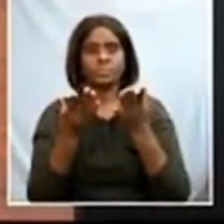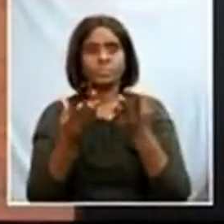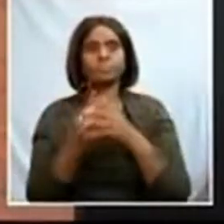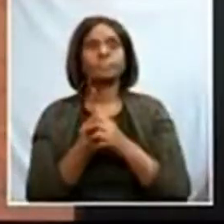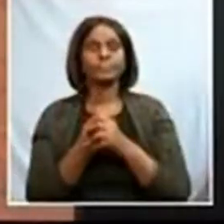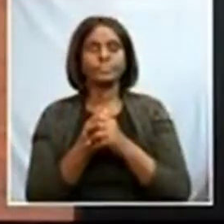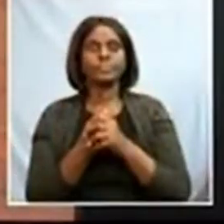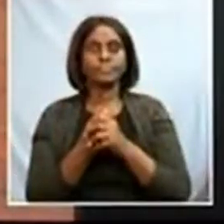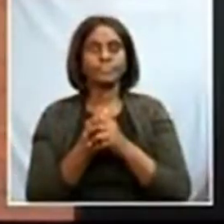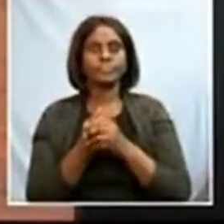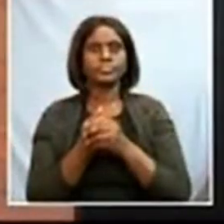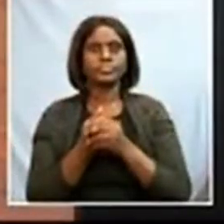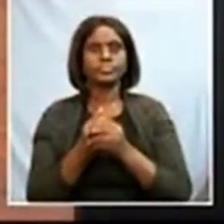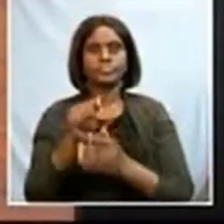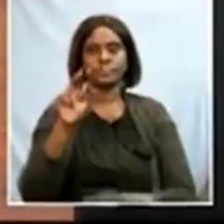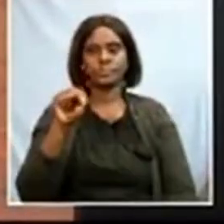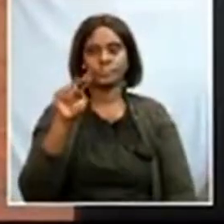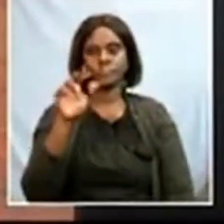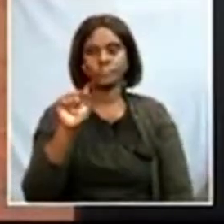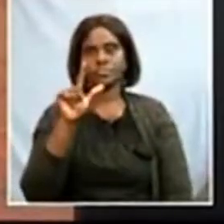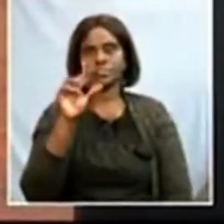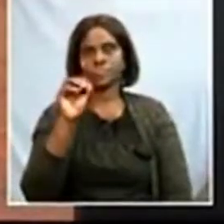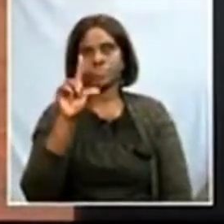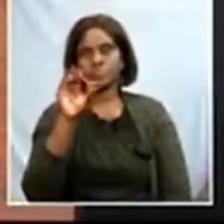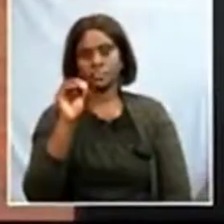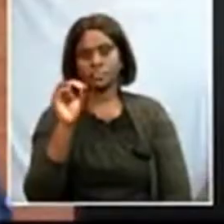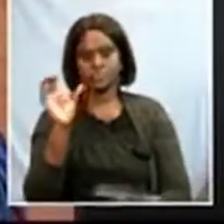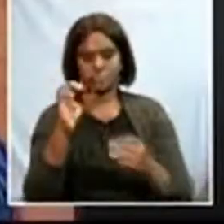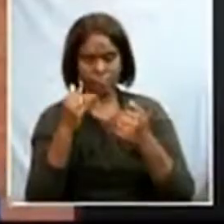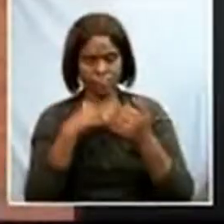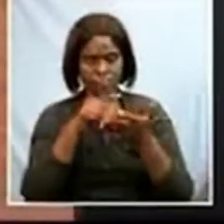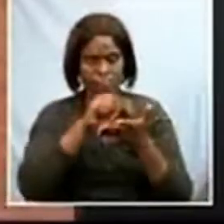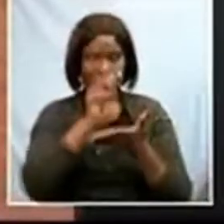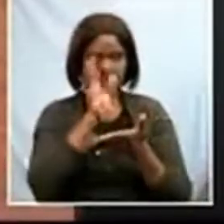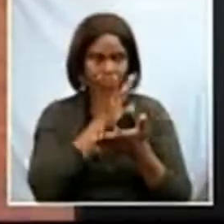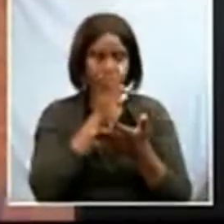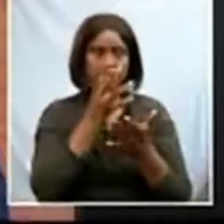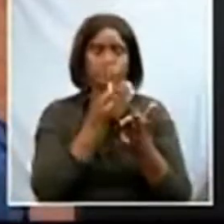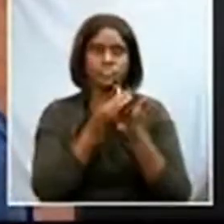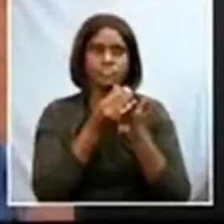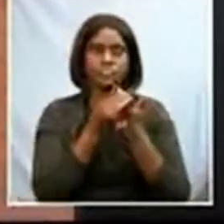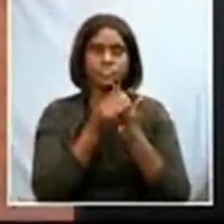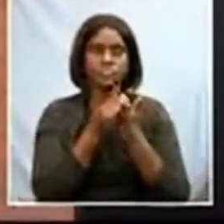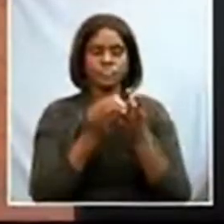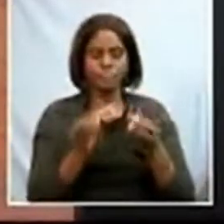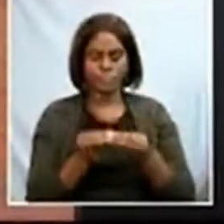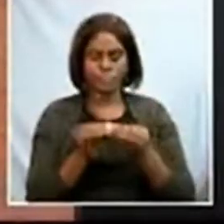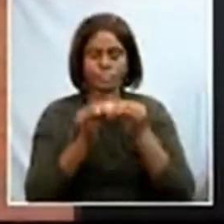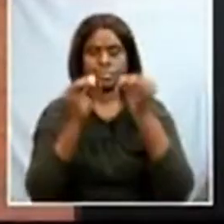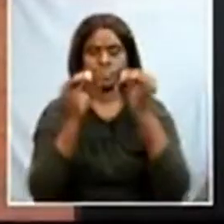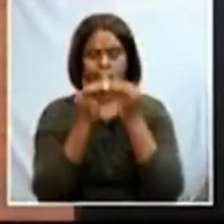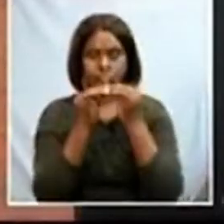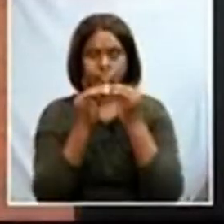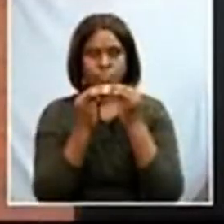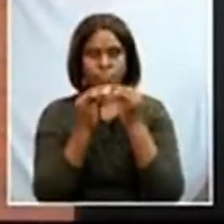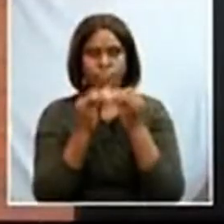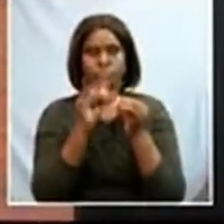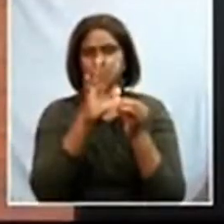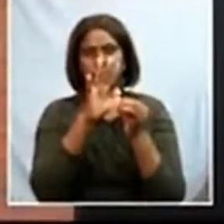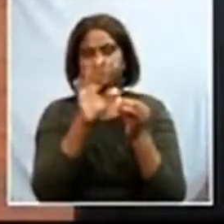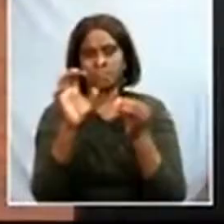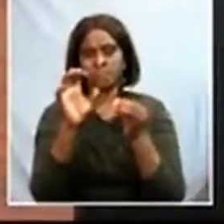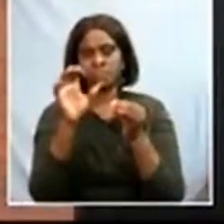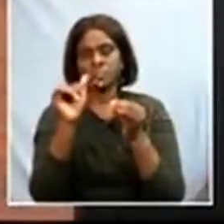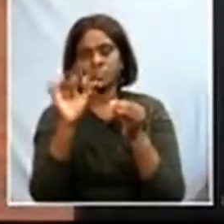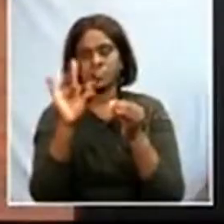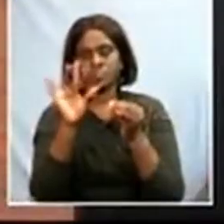However, NALOLO Council had paid an amount totaling